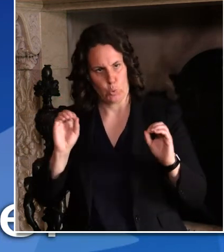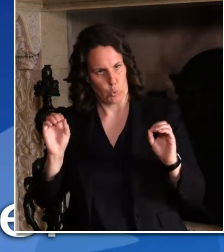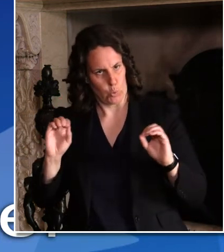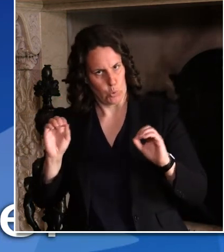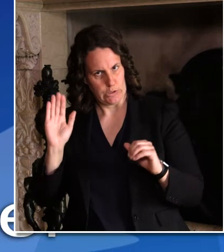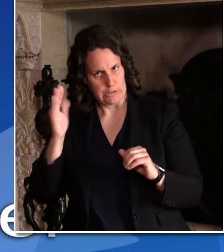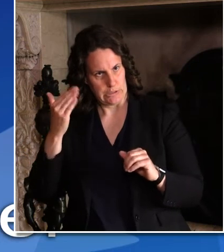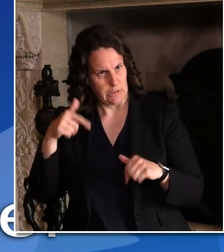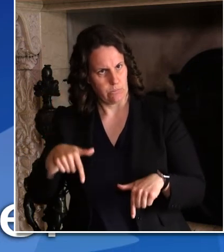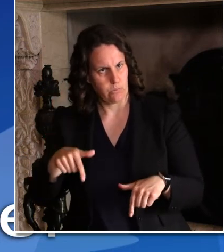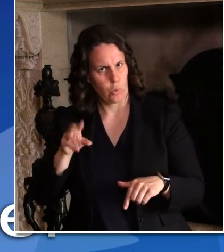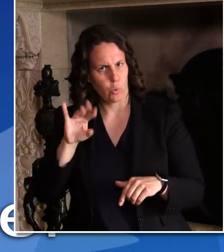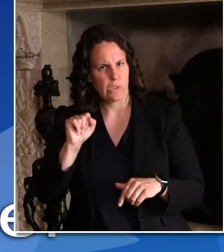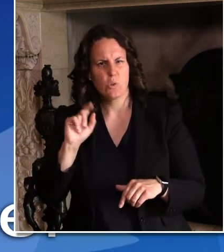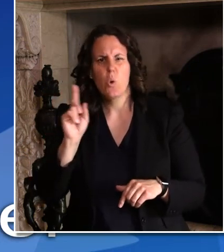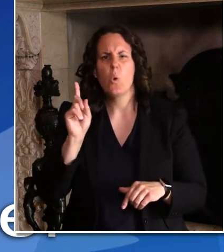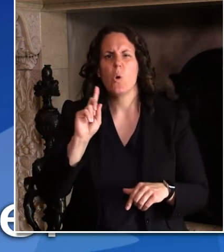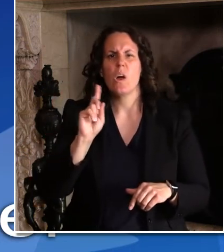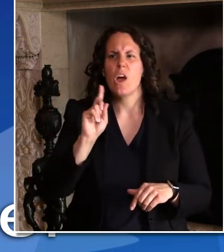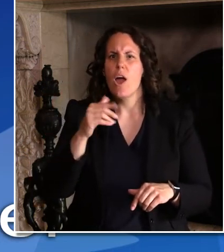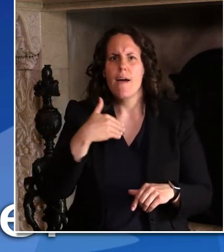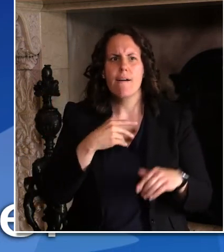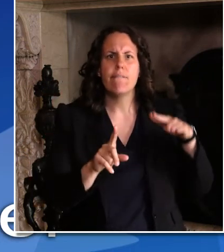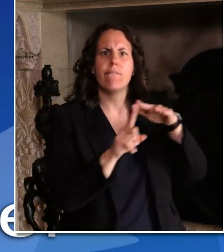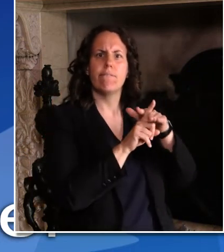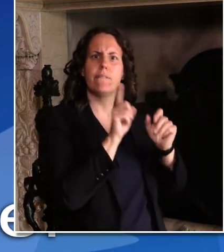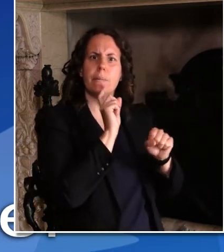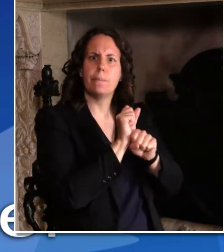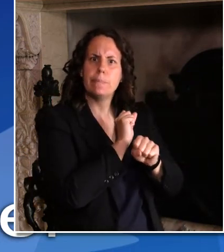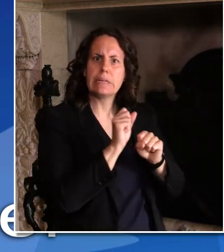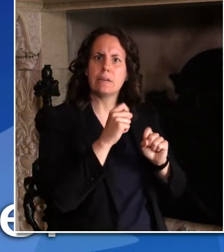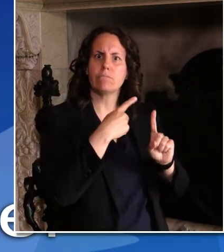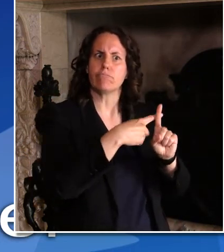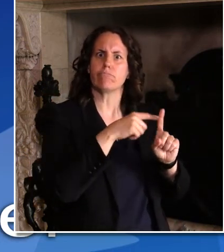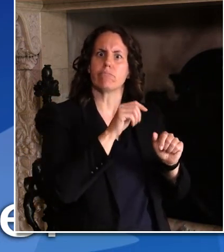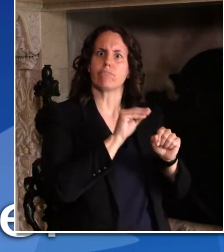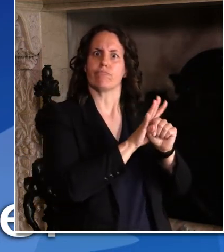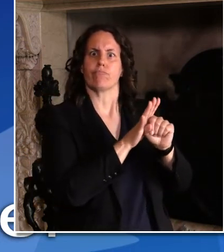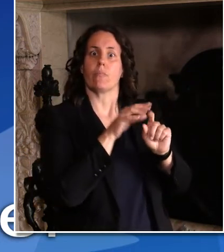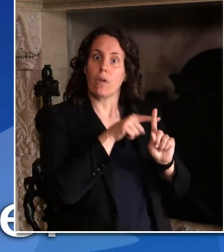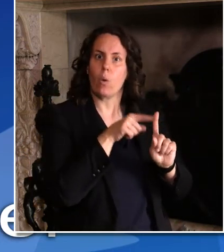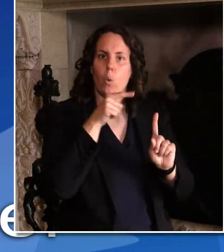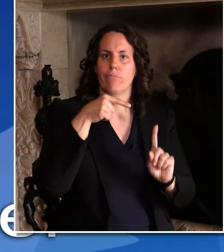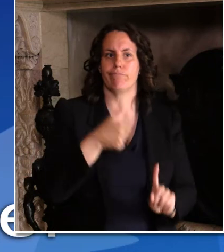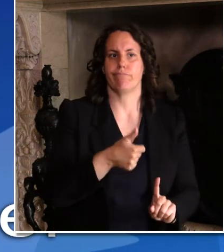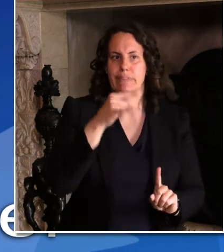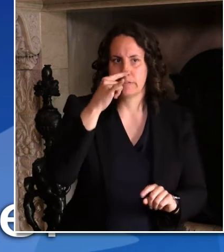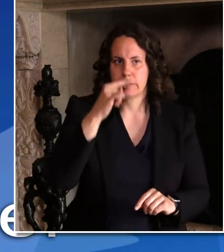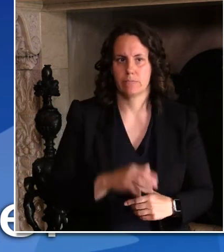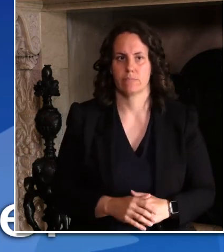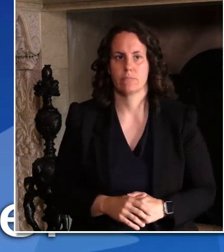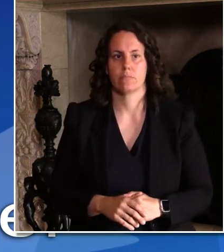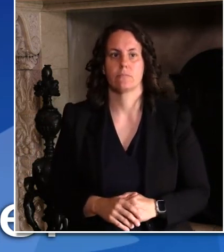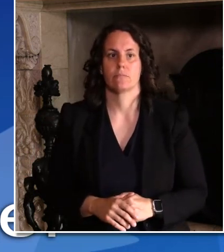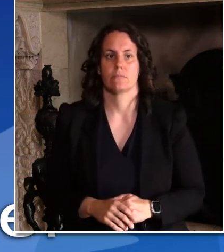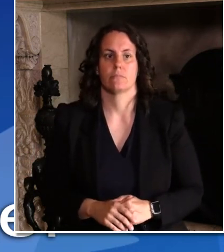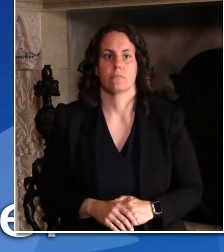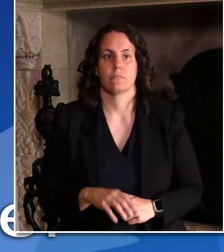and where? And also, if those cases are found, how are they reported or identified and kind of, brought to the higher levels of the state or the